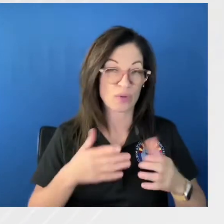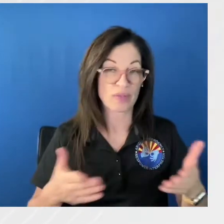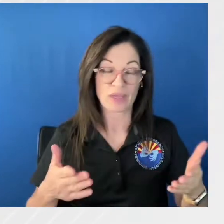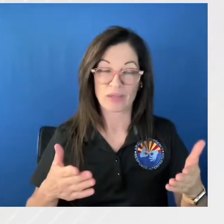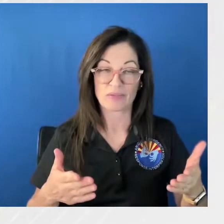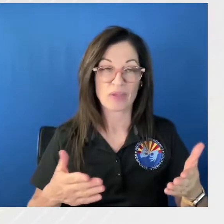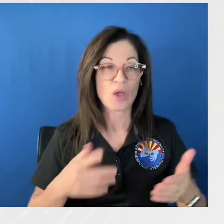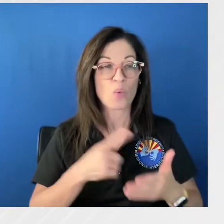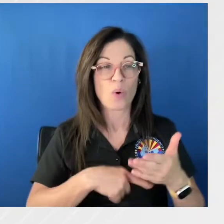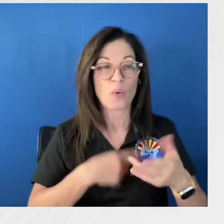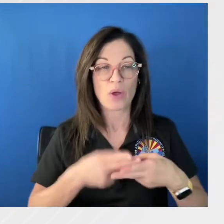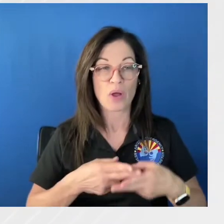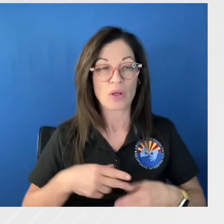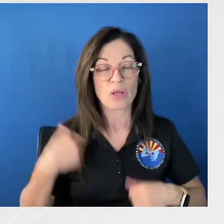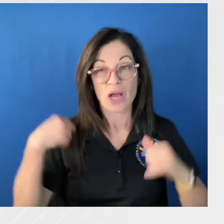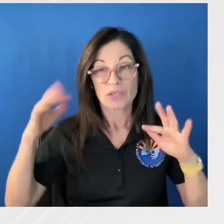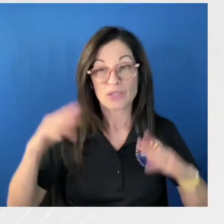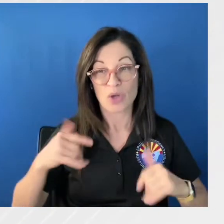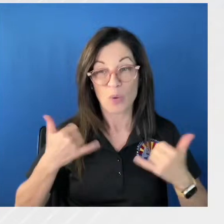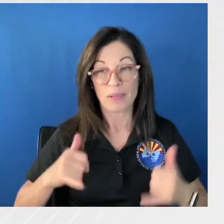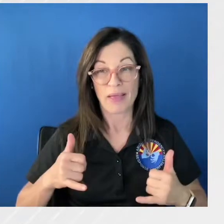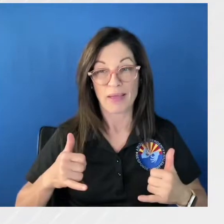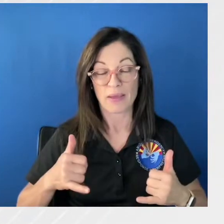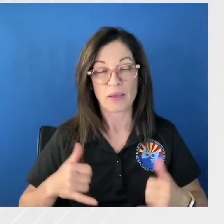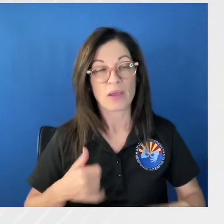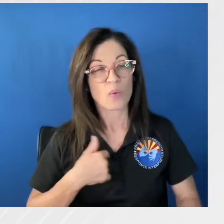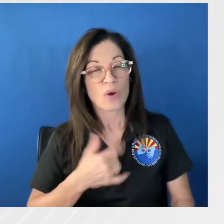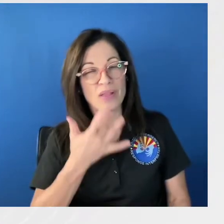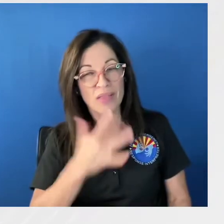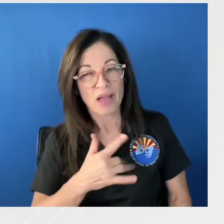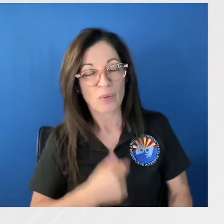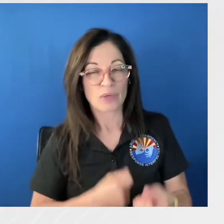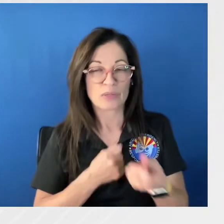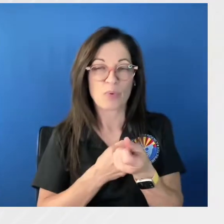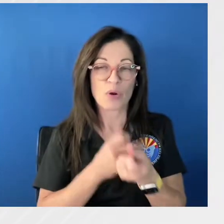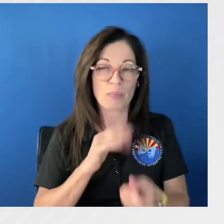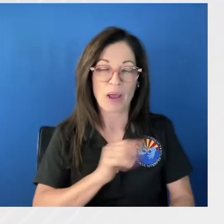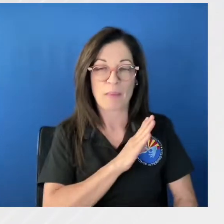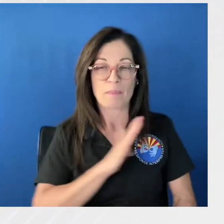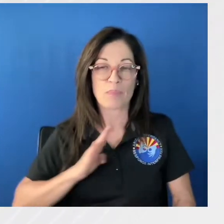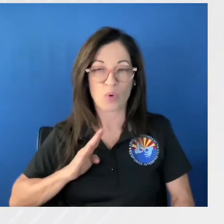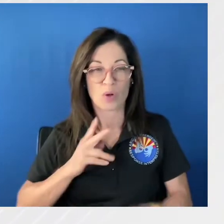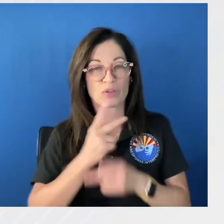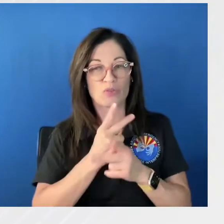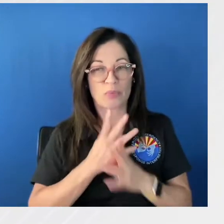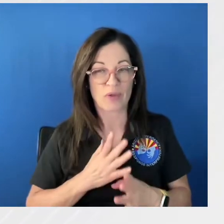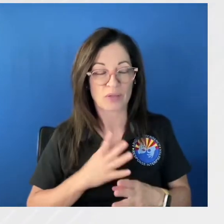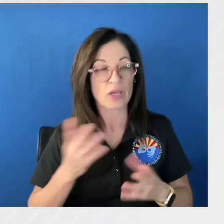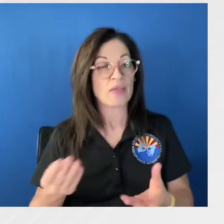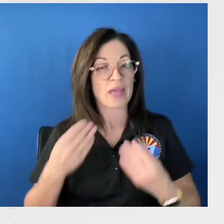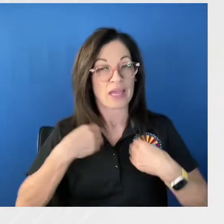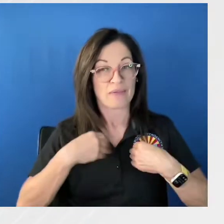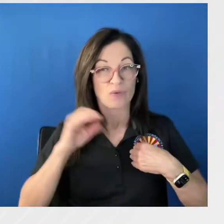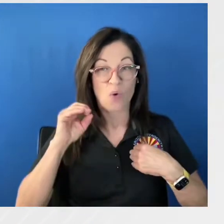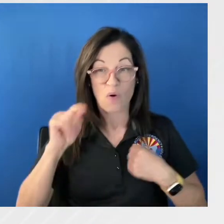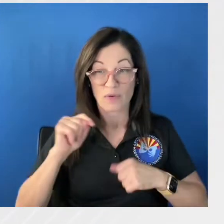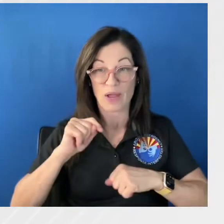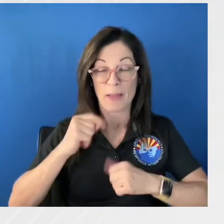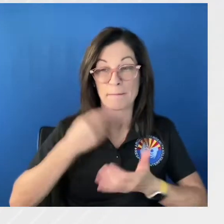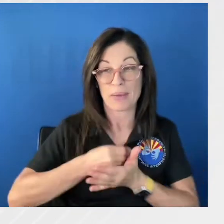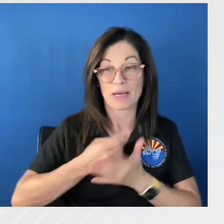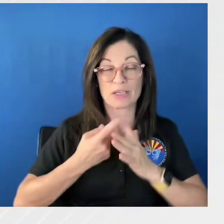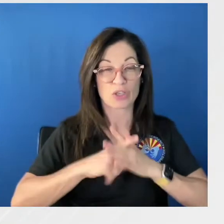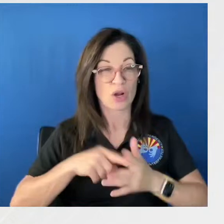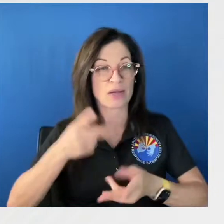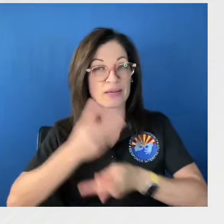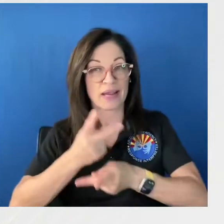snow play. And we're lucky to be supported by the Board of Supervisors because they actually give us overtime money, if you will, to start taking care of